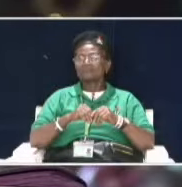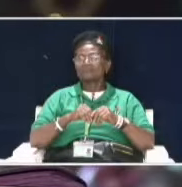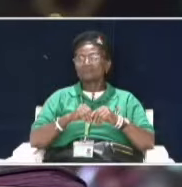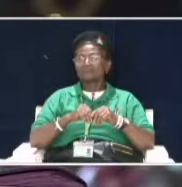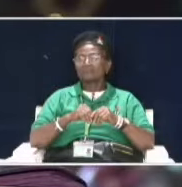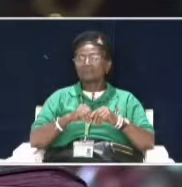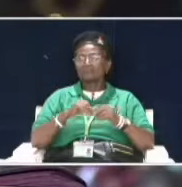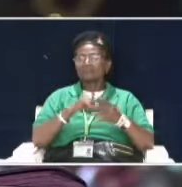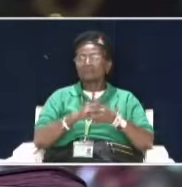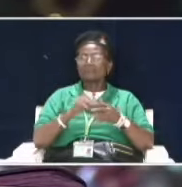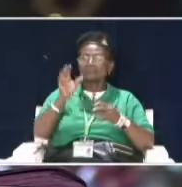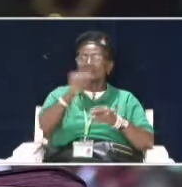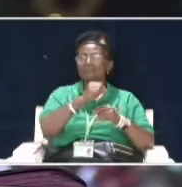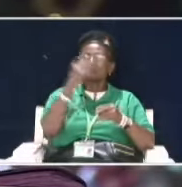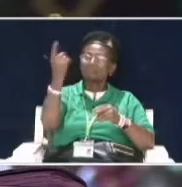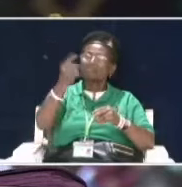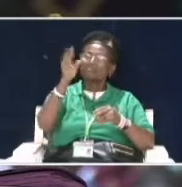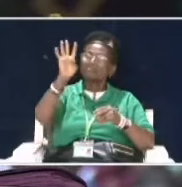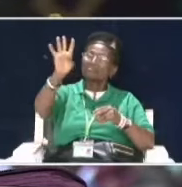It took only 4 years